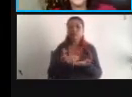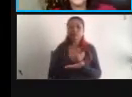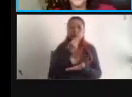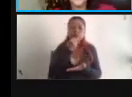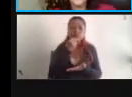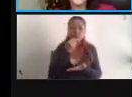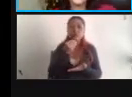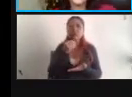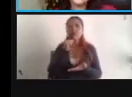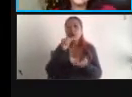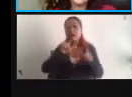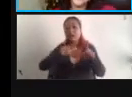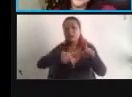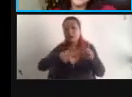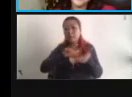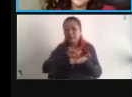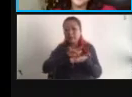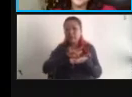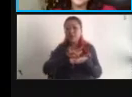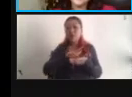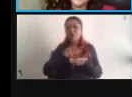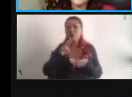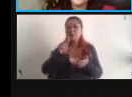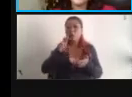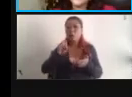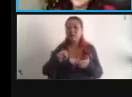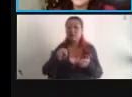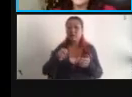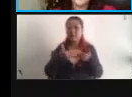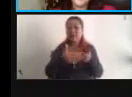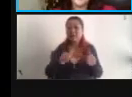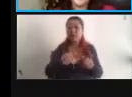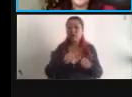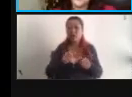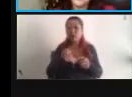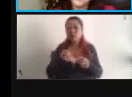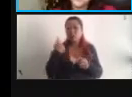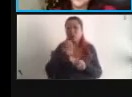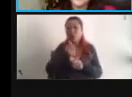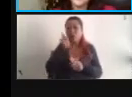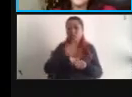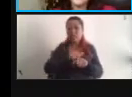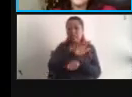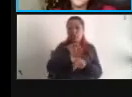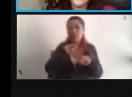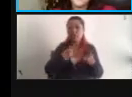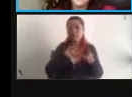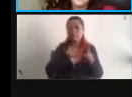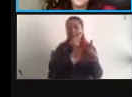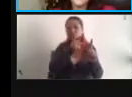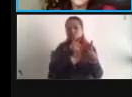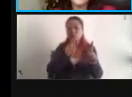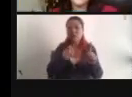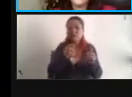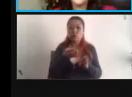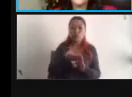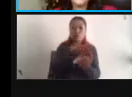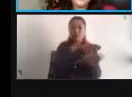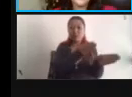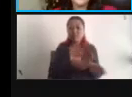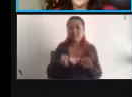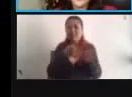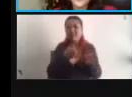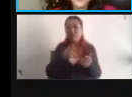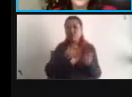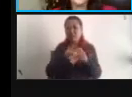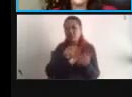those are going to be harder to send during the mission, so I'll have to plan correctly and pre-position those. Now, there's also